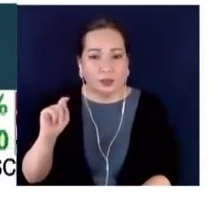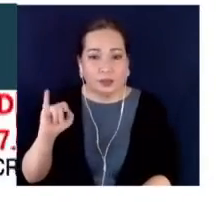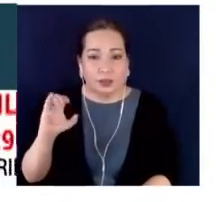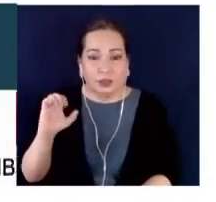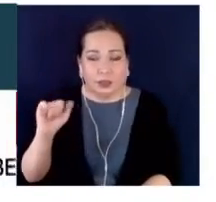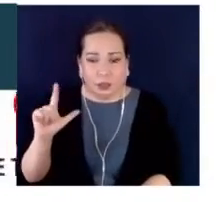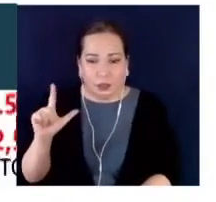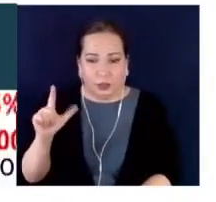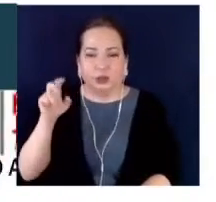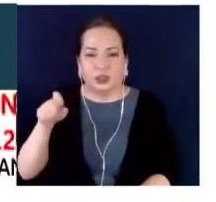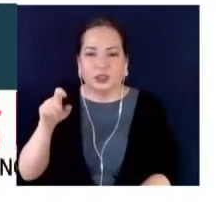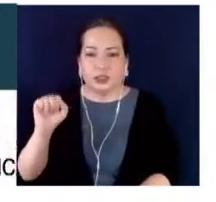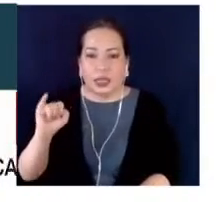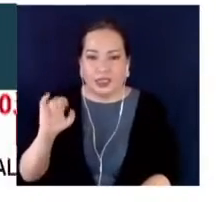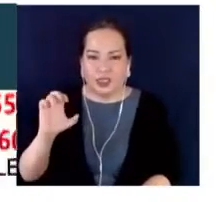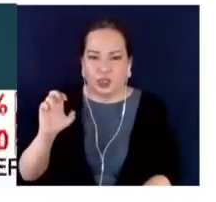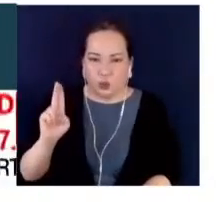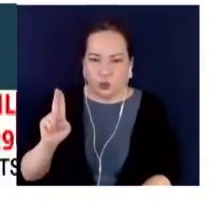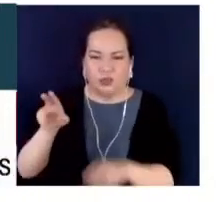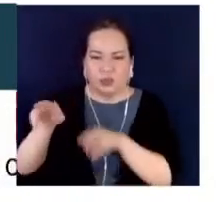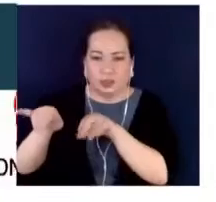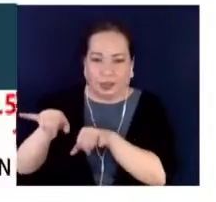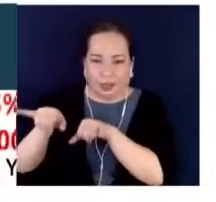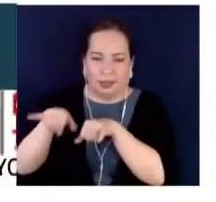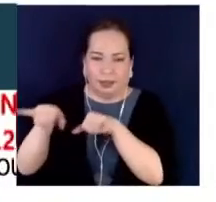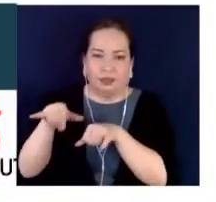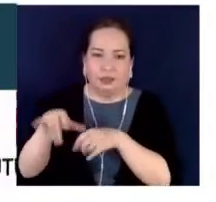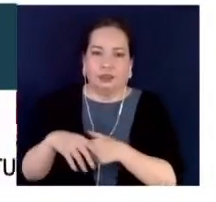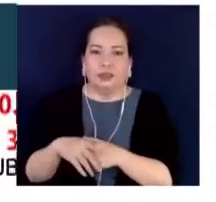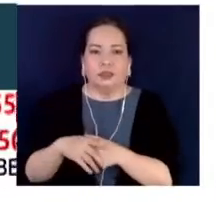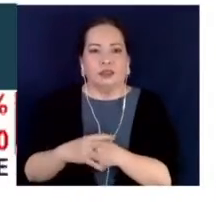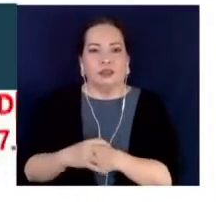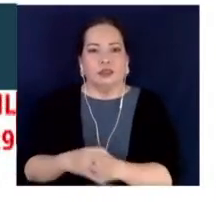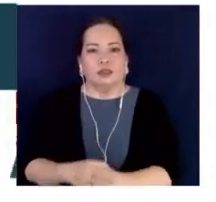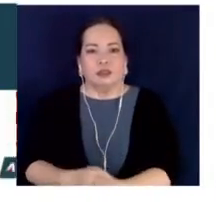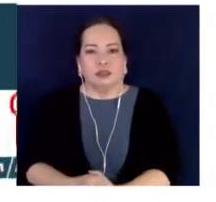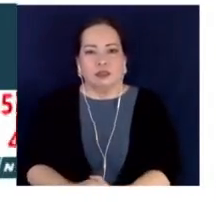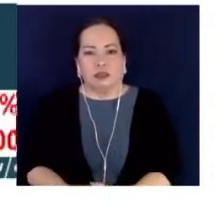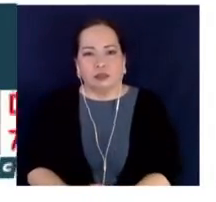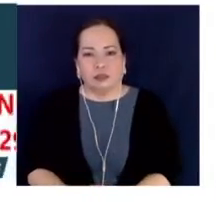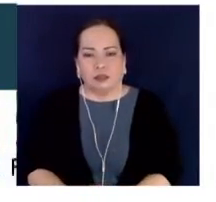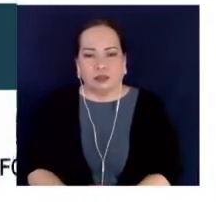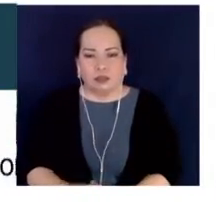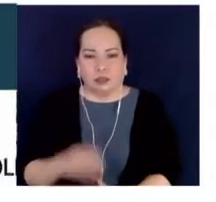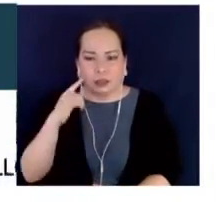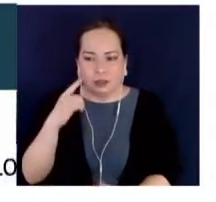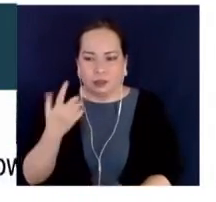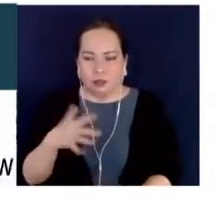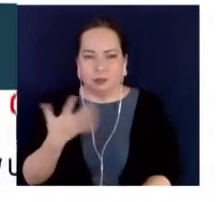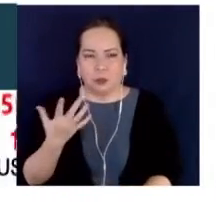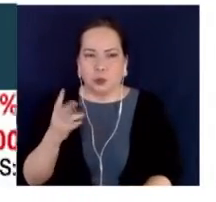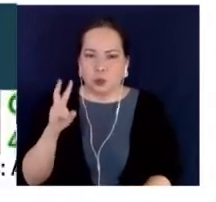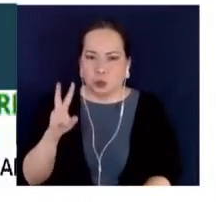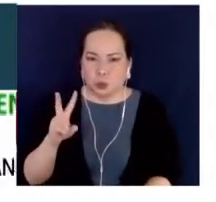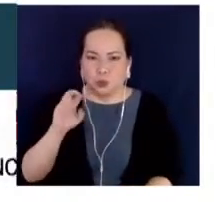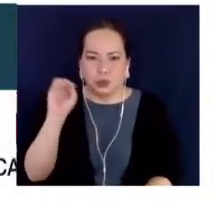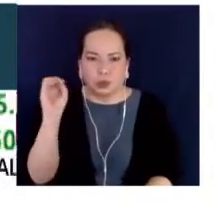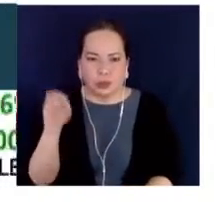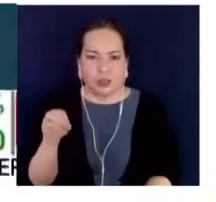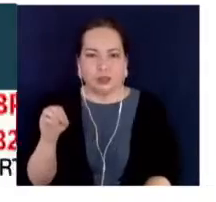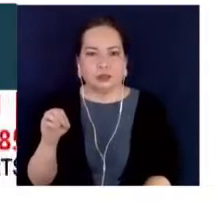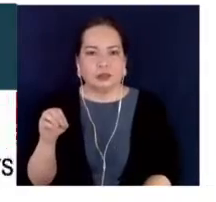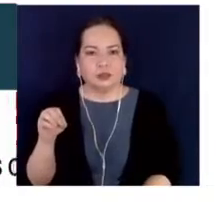ICU confinement. And they are only, actually, they comprise around 2% of